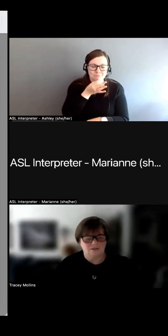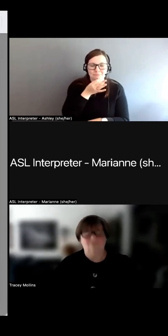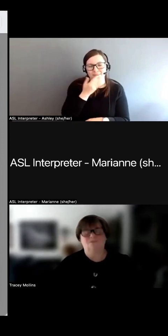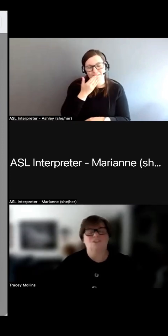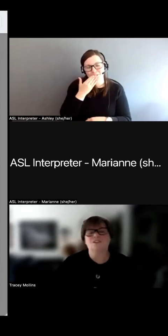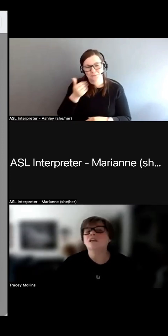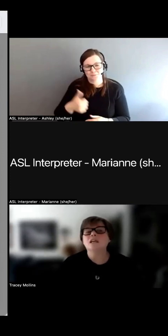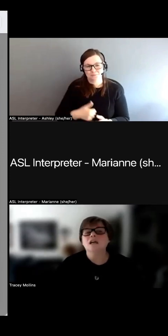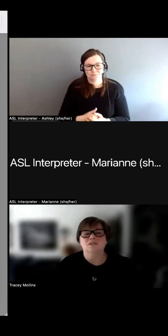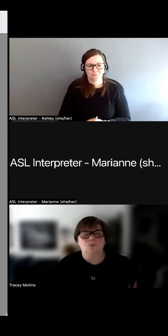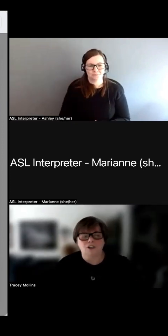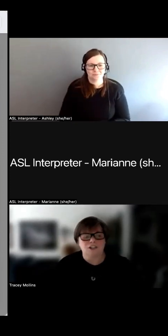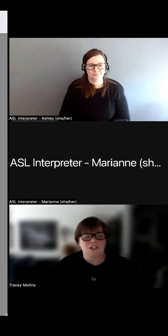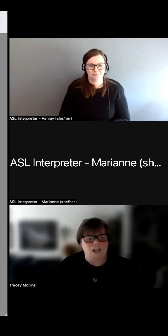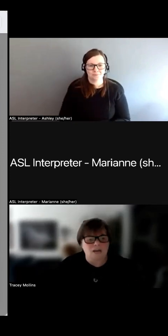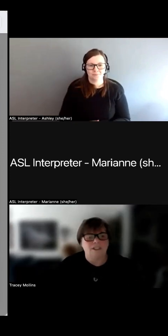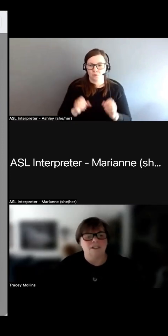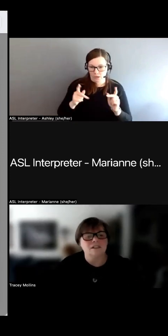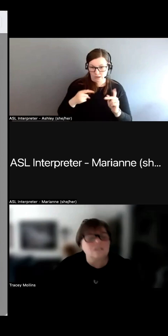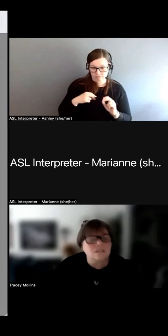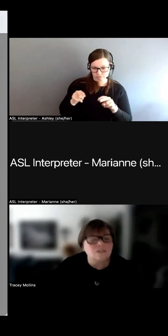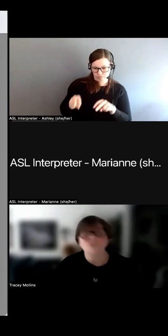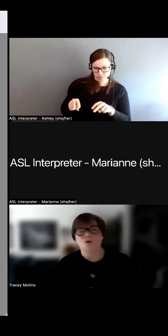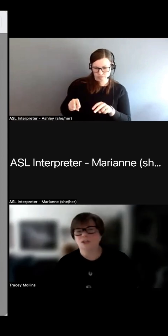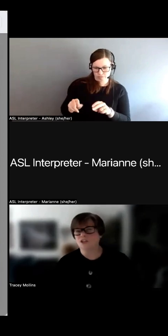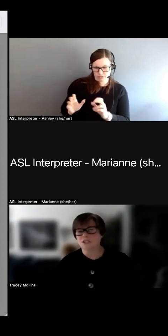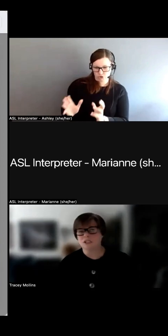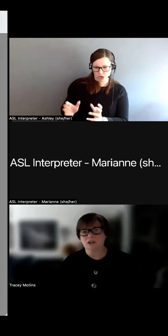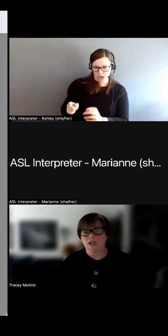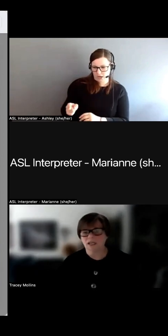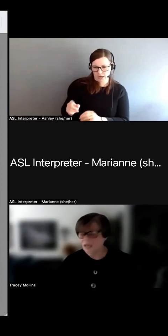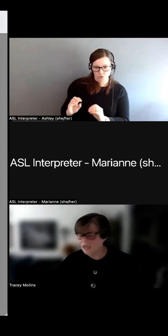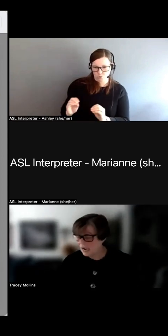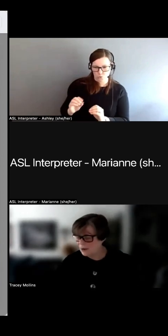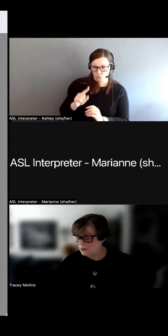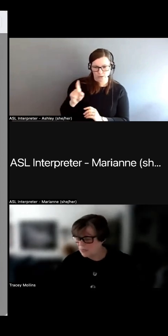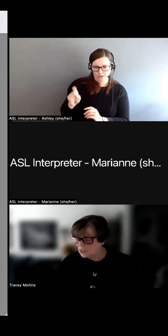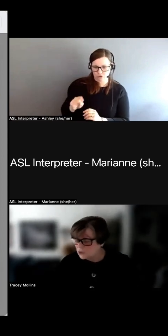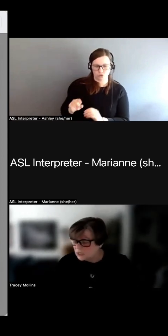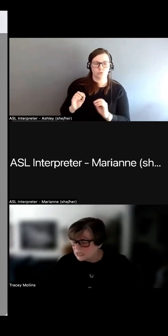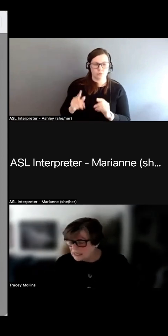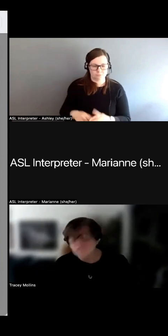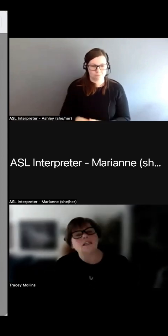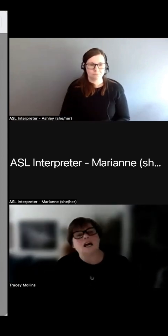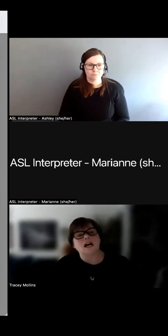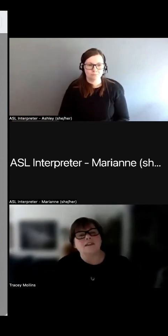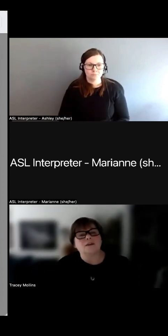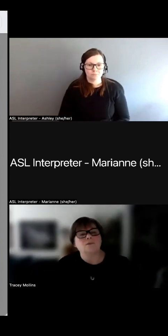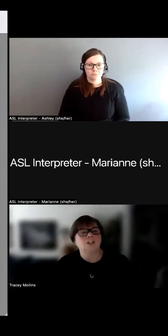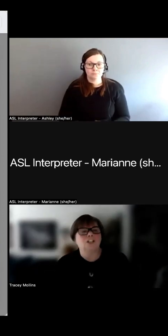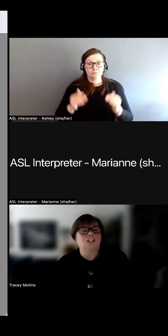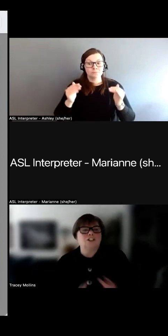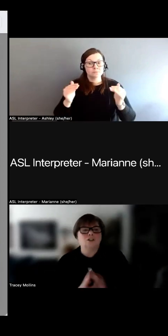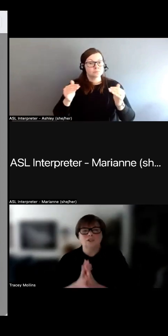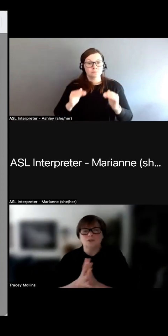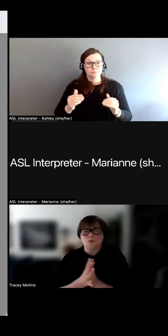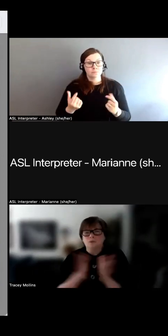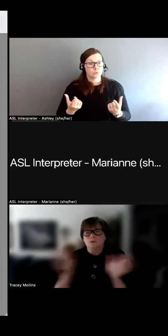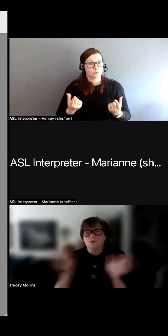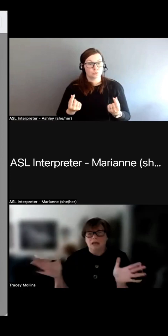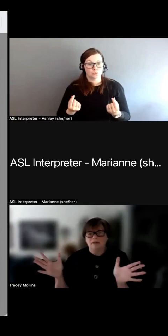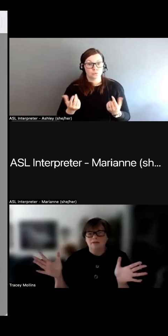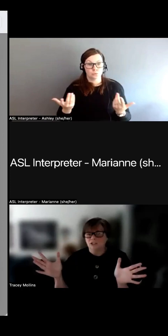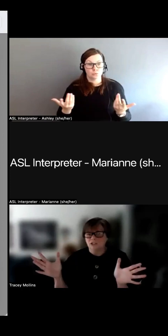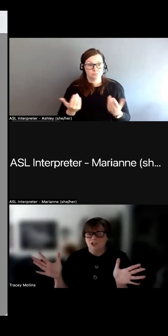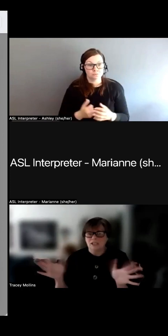Okay. I'm just watching the chat, but there's no questions in there yet. So the next thing that we're going to do is